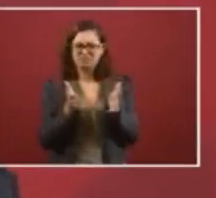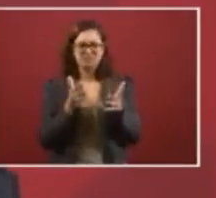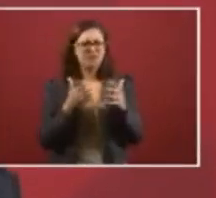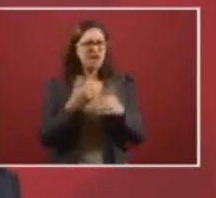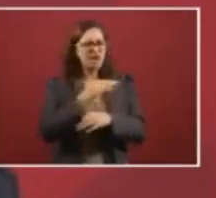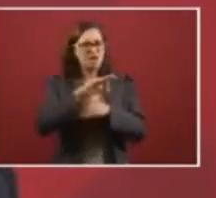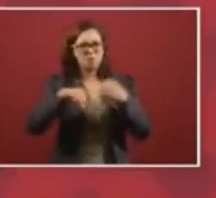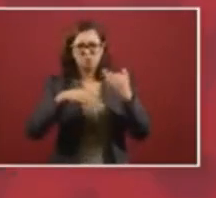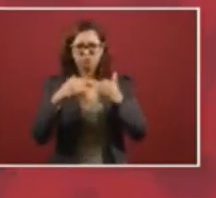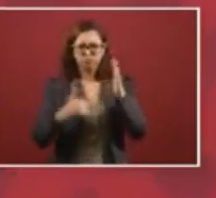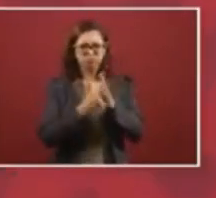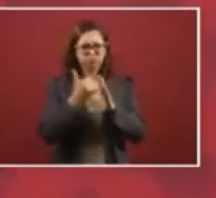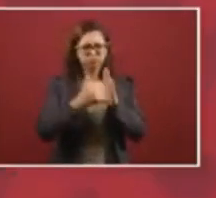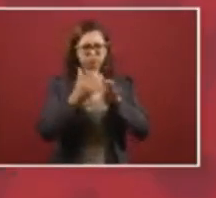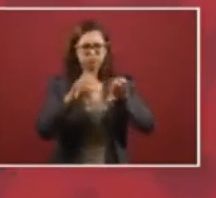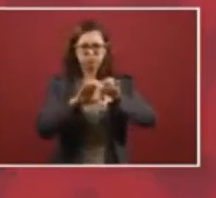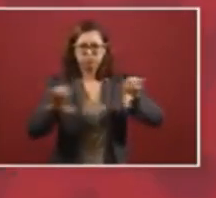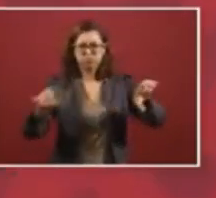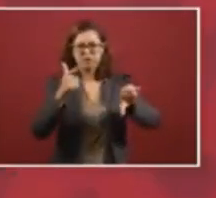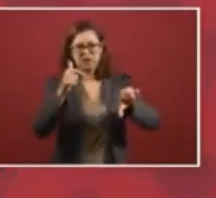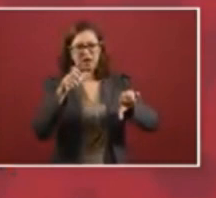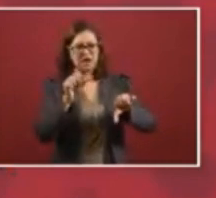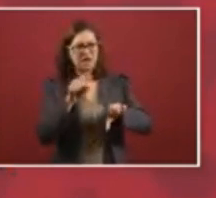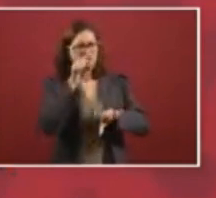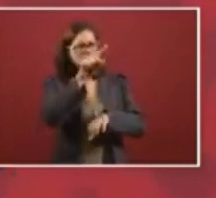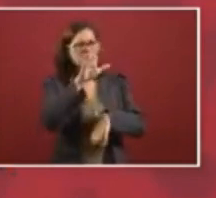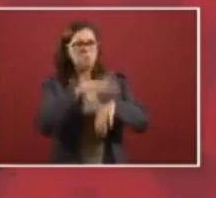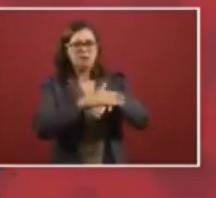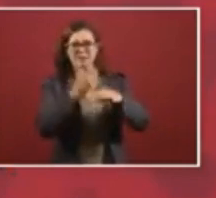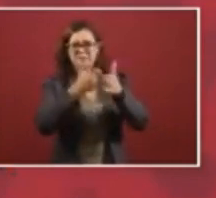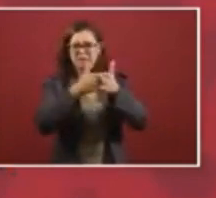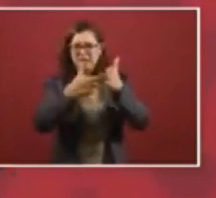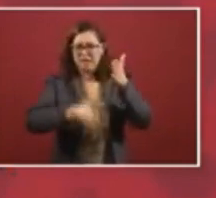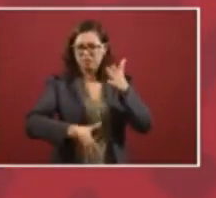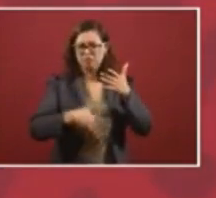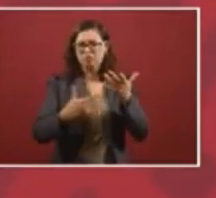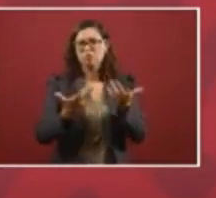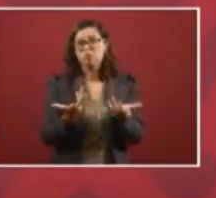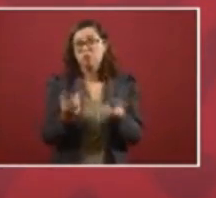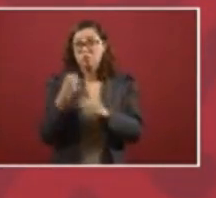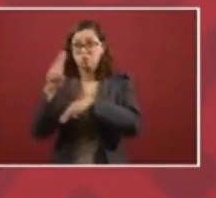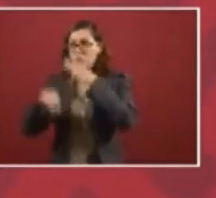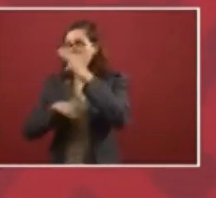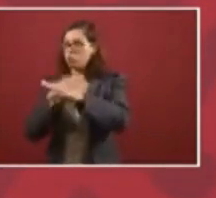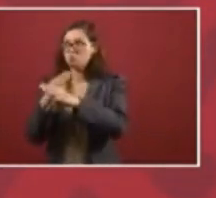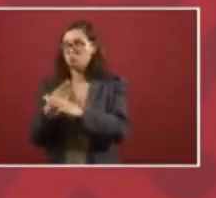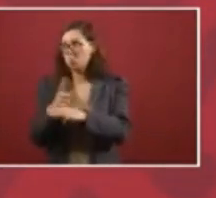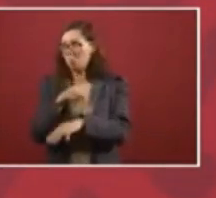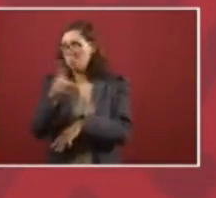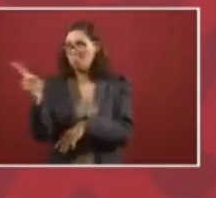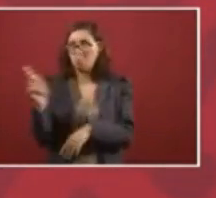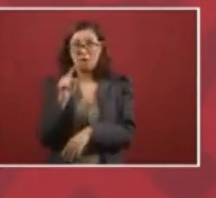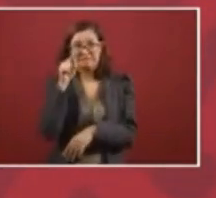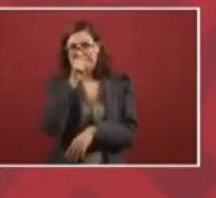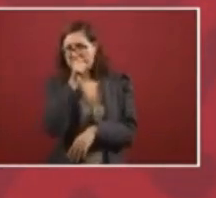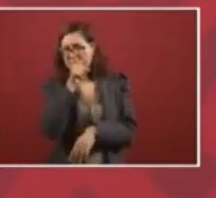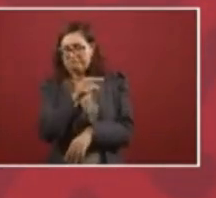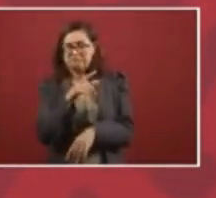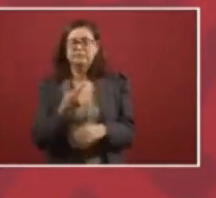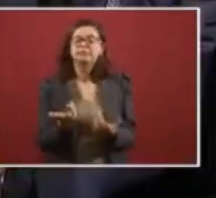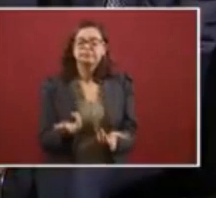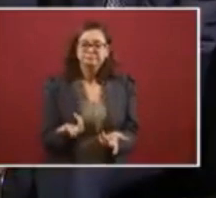will have to do, will have access to that gas that is the cheapest in the